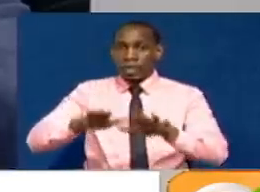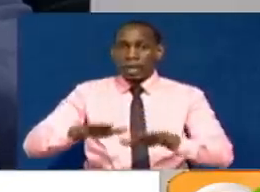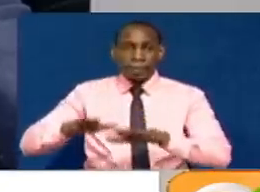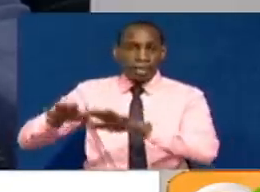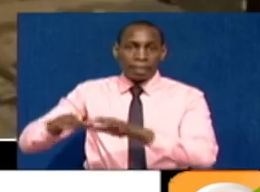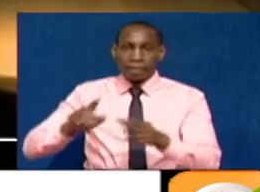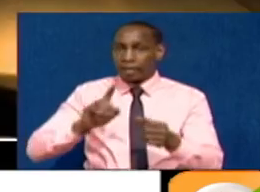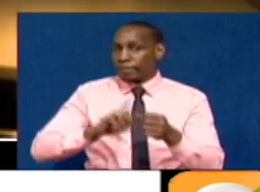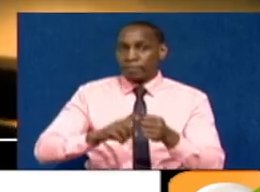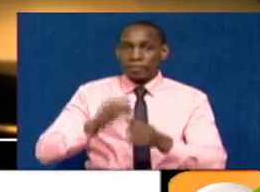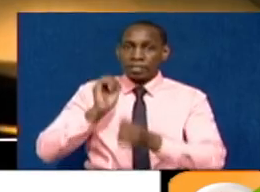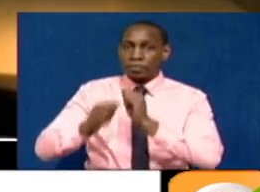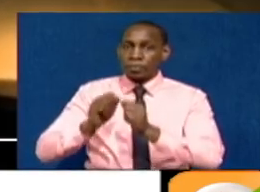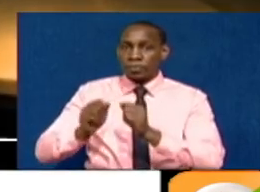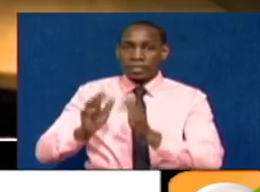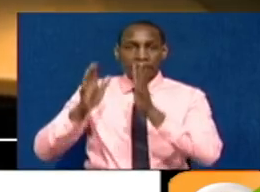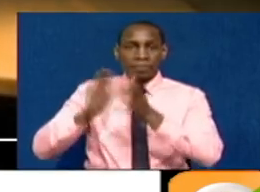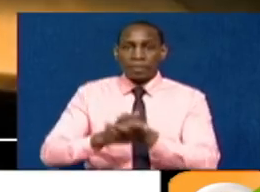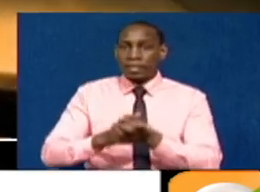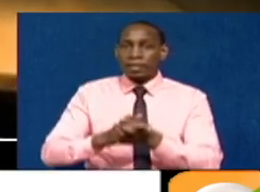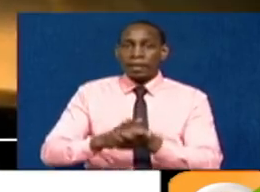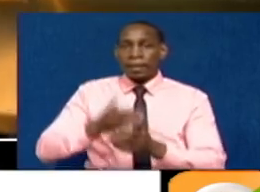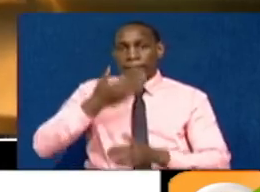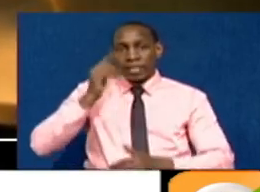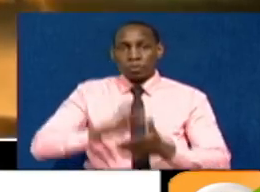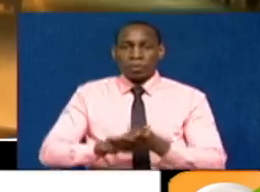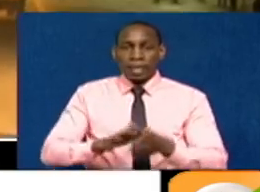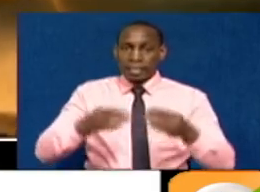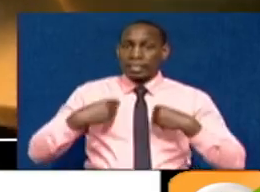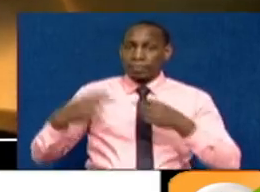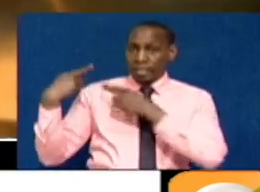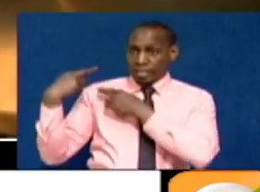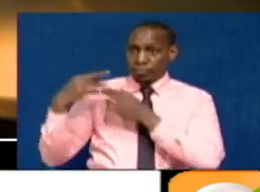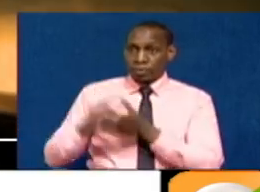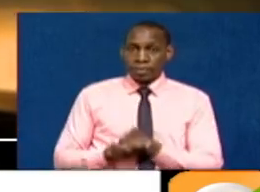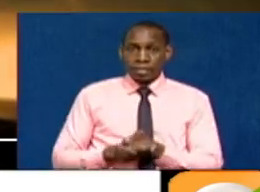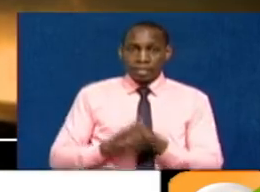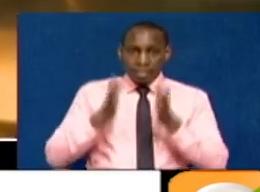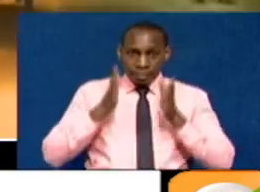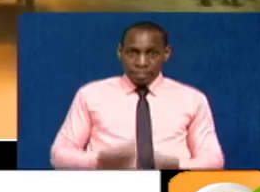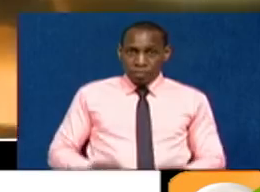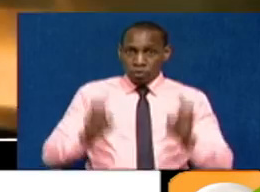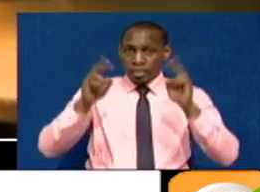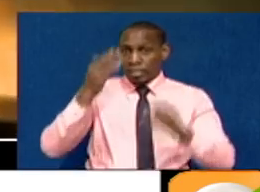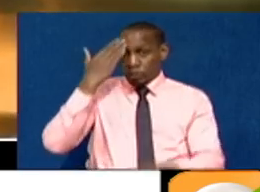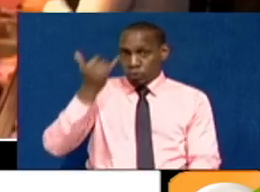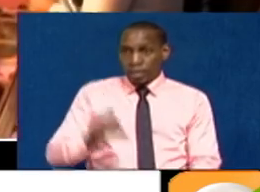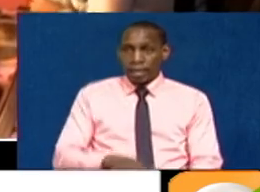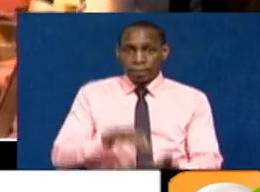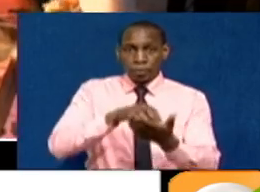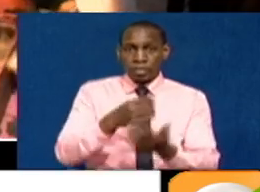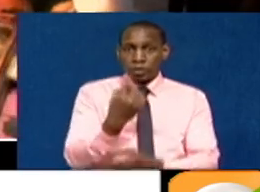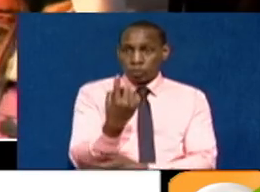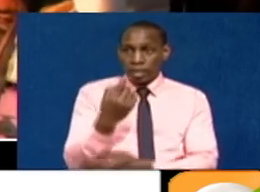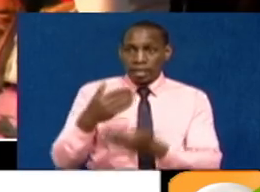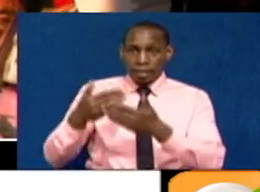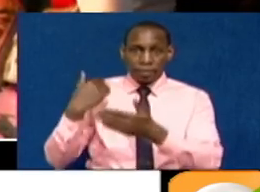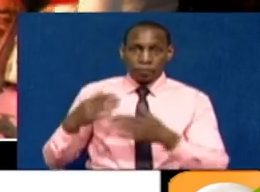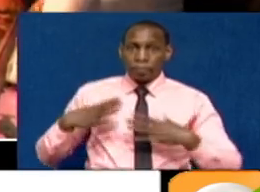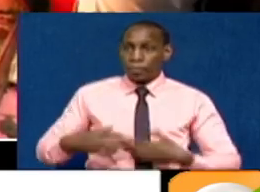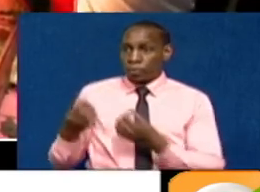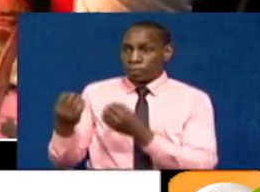attending sports and everything else, just be responsible. It is your personal issue. Because on one hand, we were dealing with